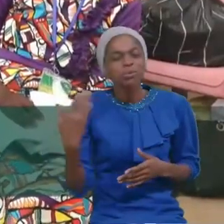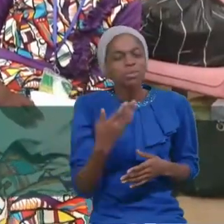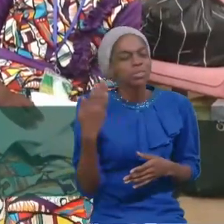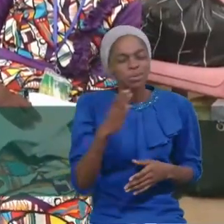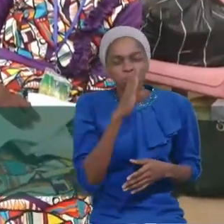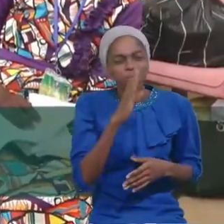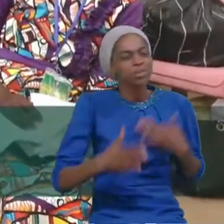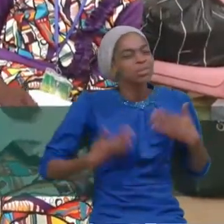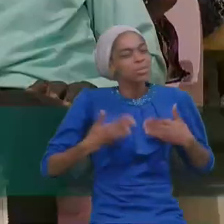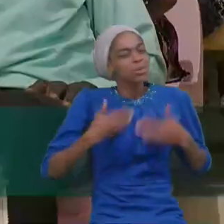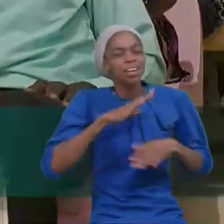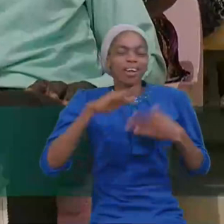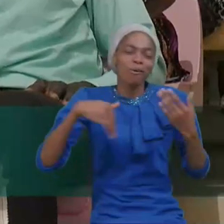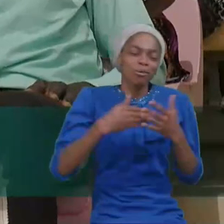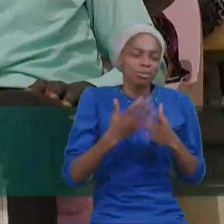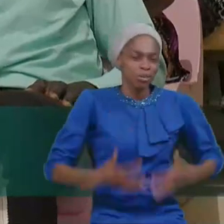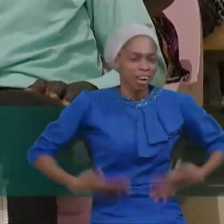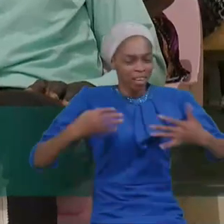shout amen.